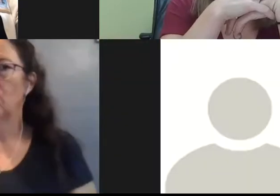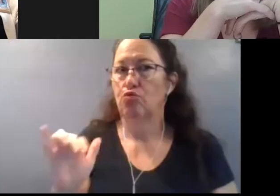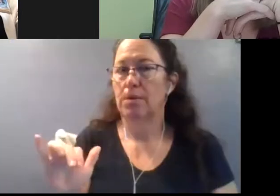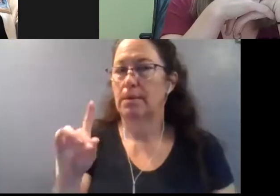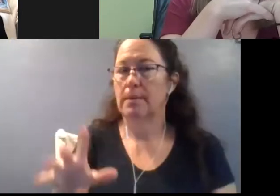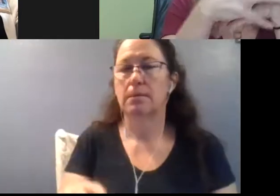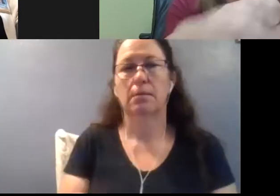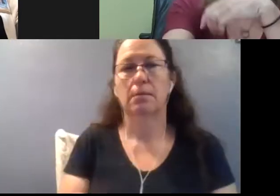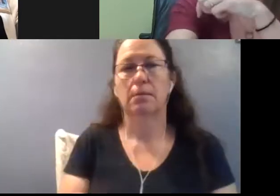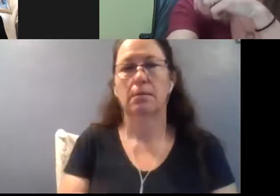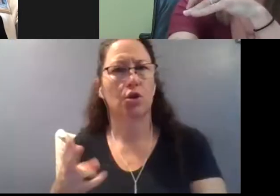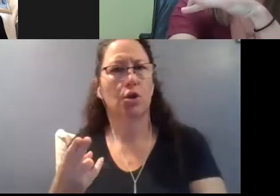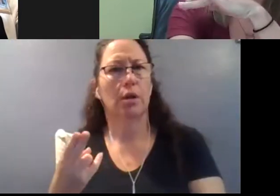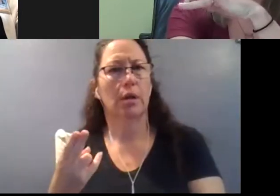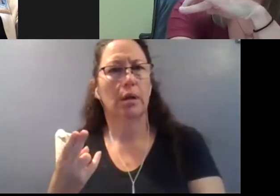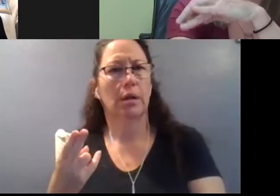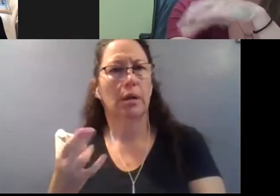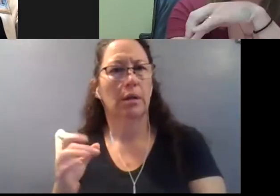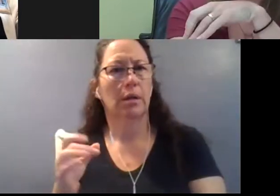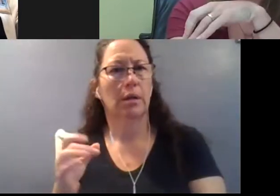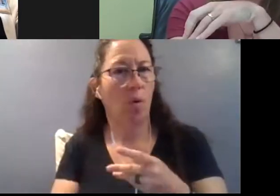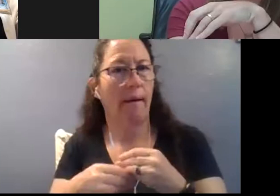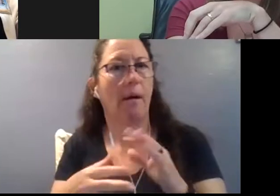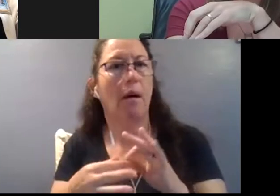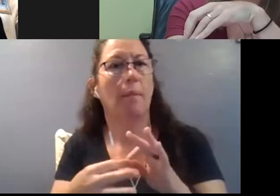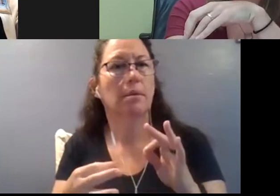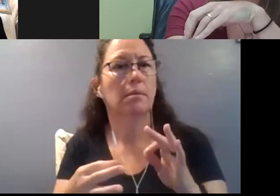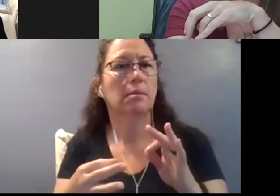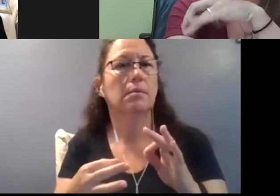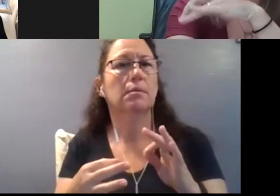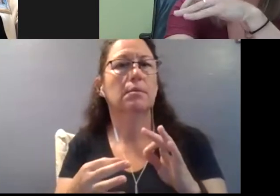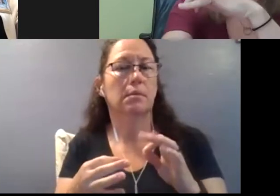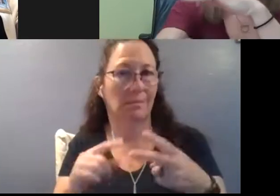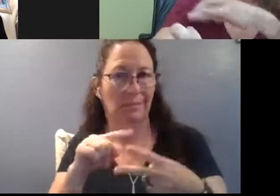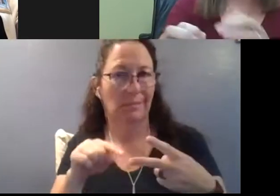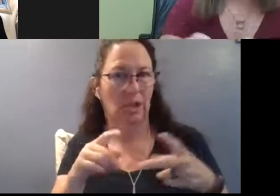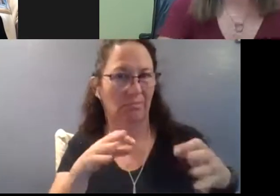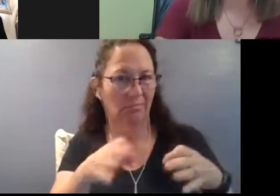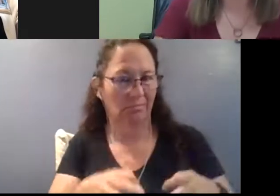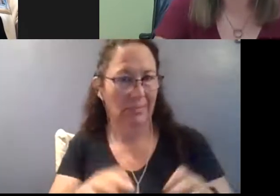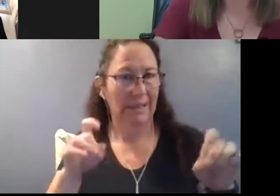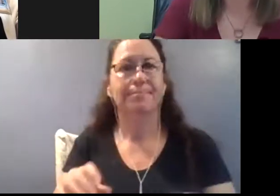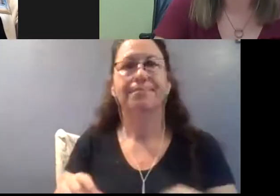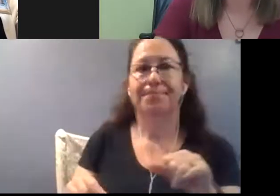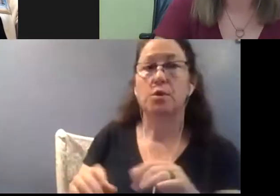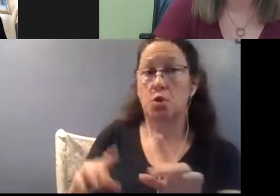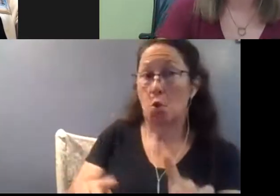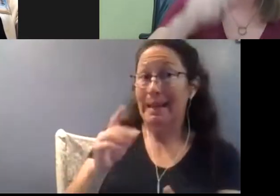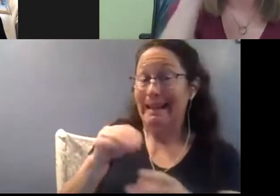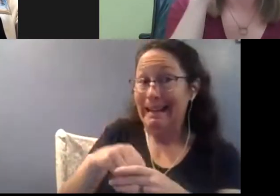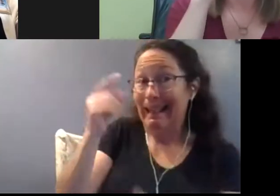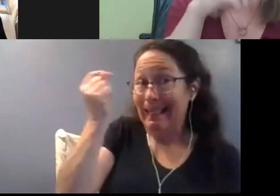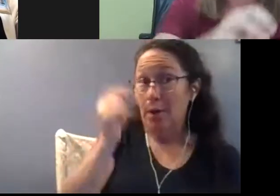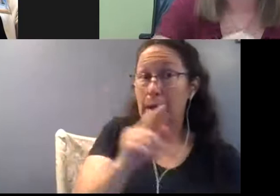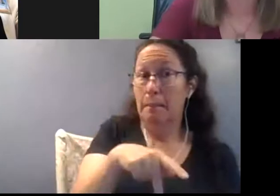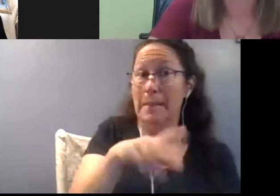Dr. Hayes, do you have anything else you could add to that just to help describe the differences between the two as well? Yeah, so theoretically, the PCR test,